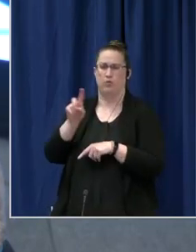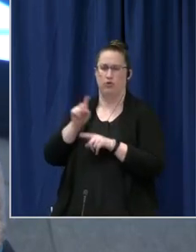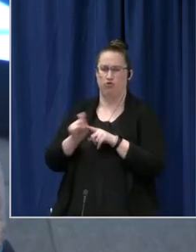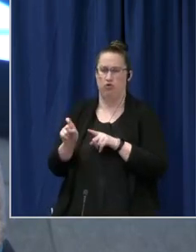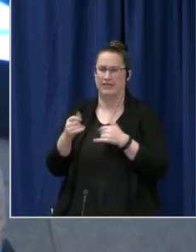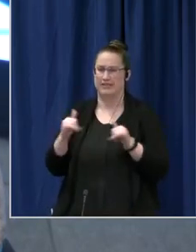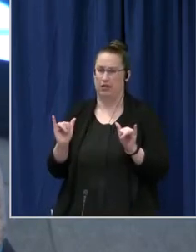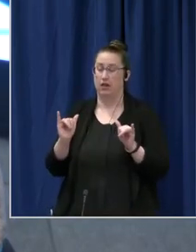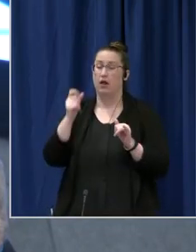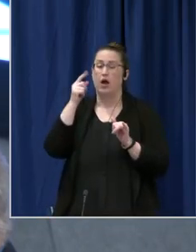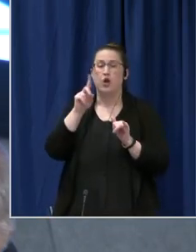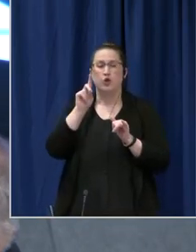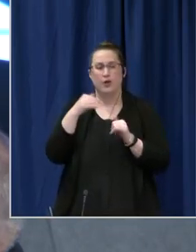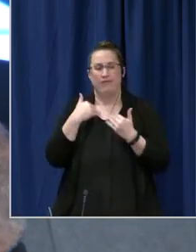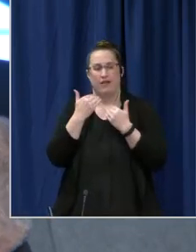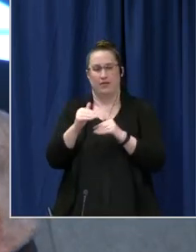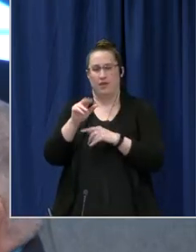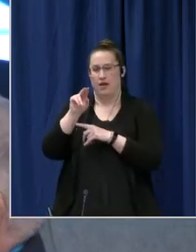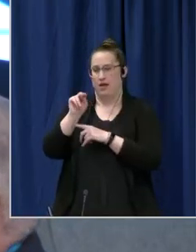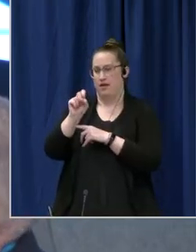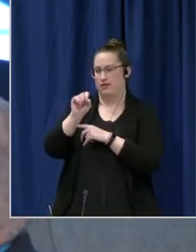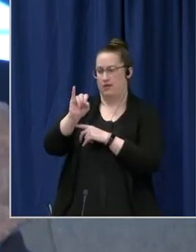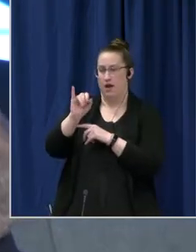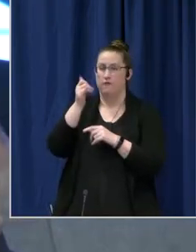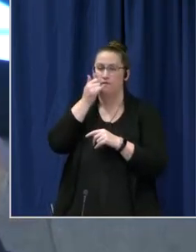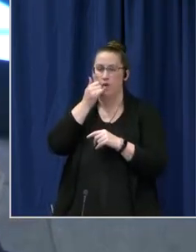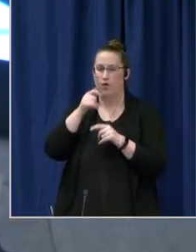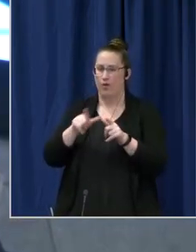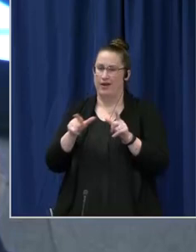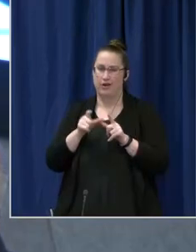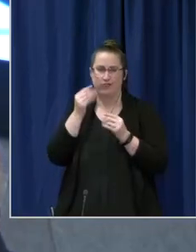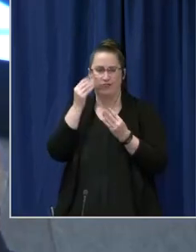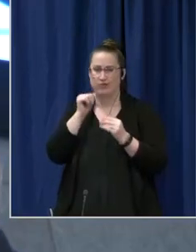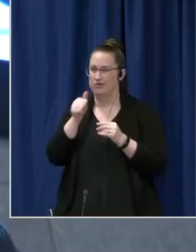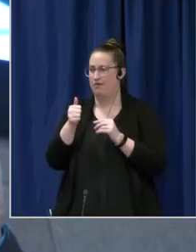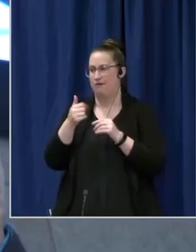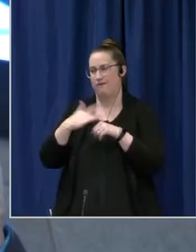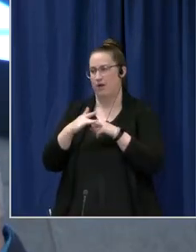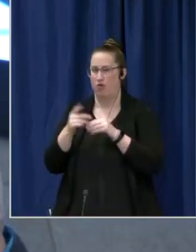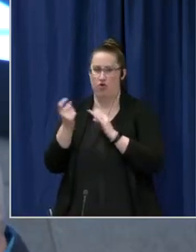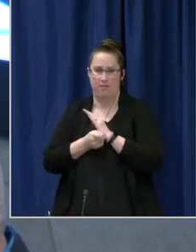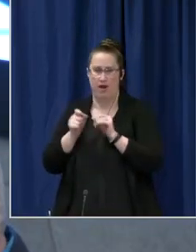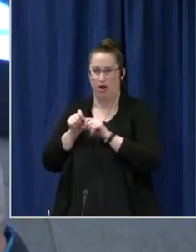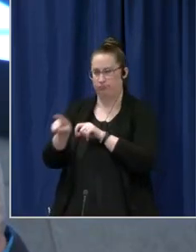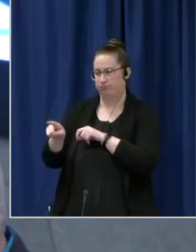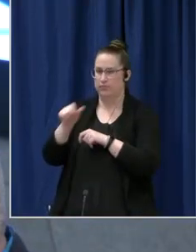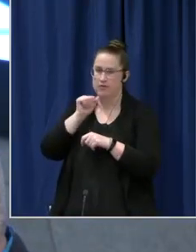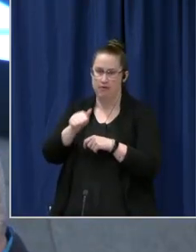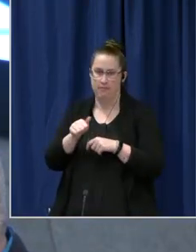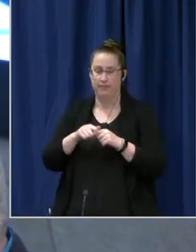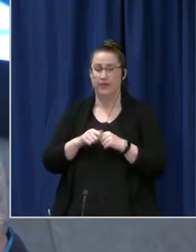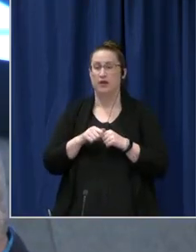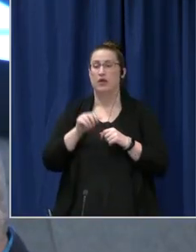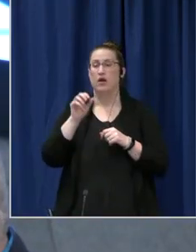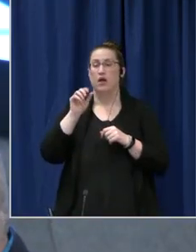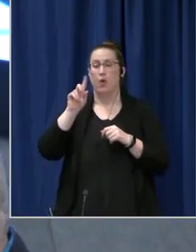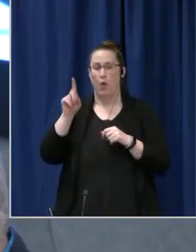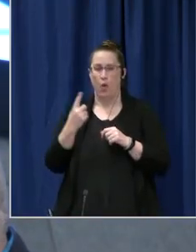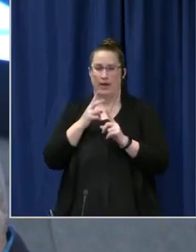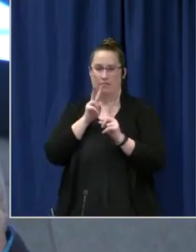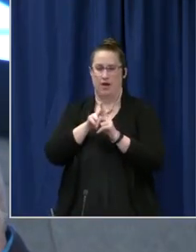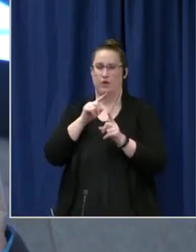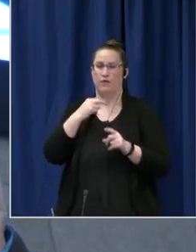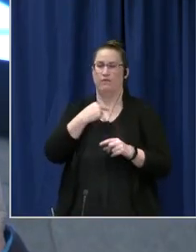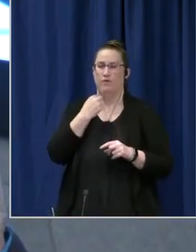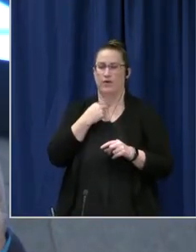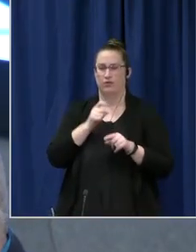a call from an NSI phone, location is not available automatically. In addition, these requirements only apply to voice calls, meaning